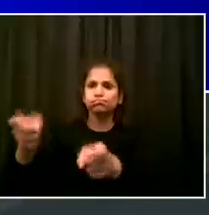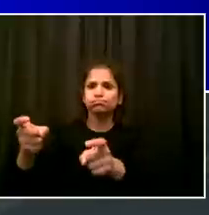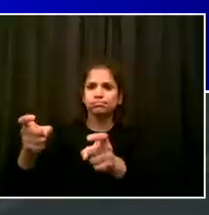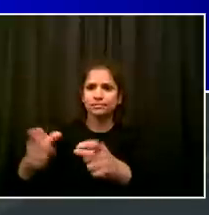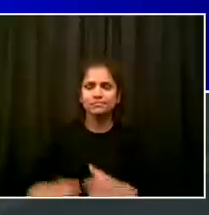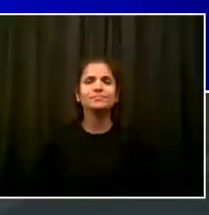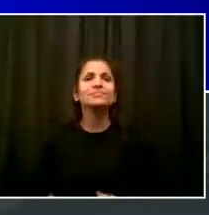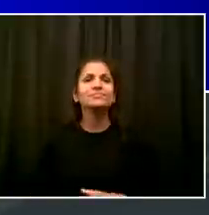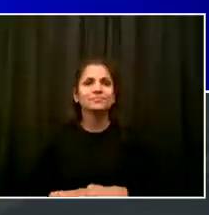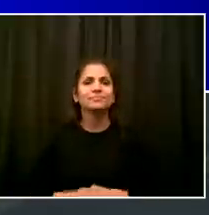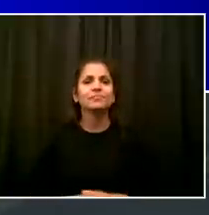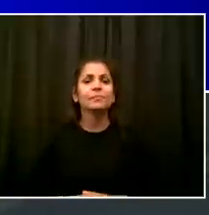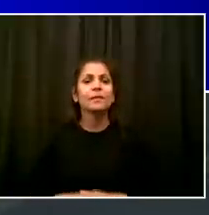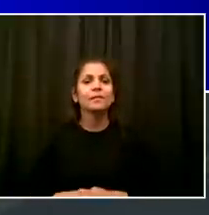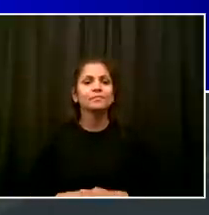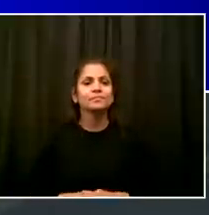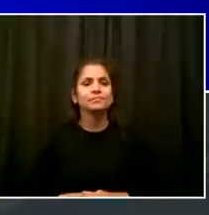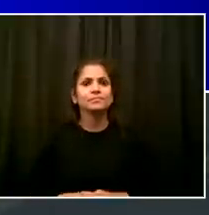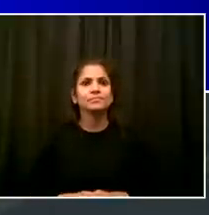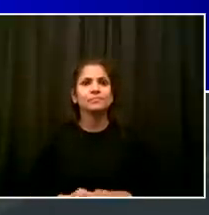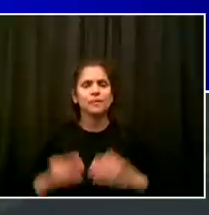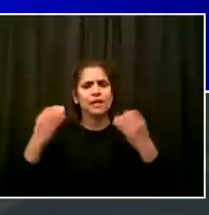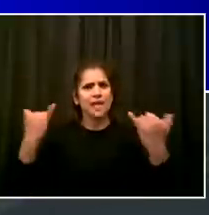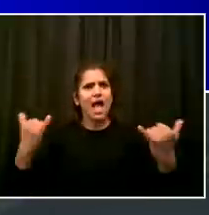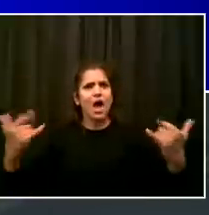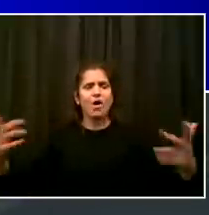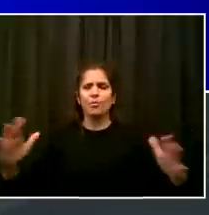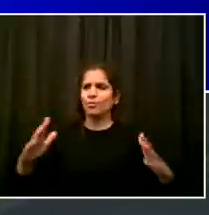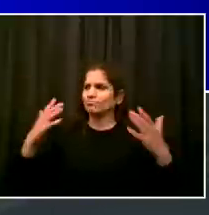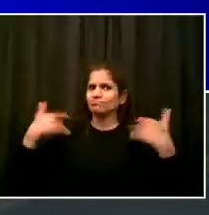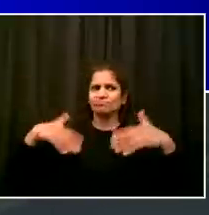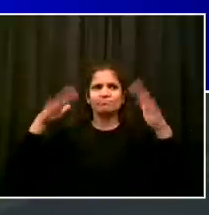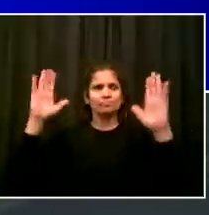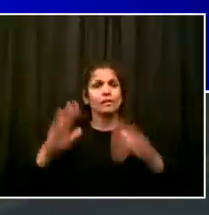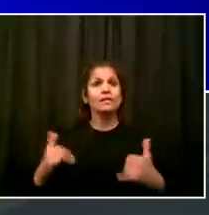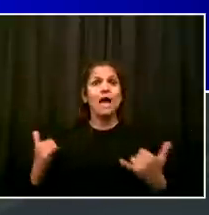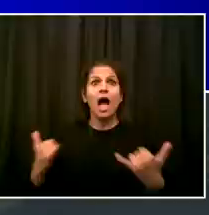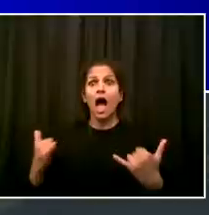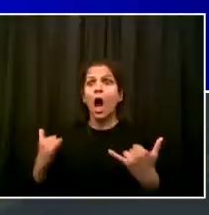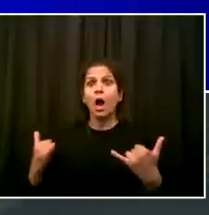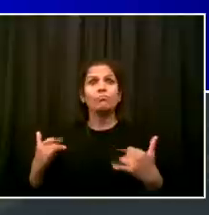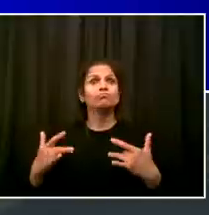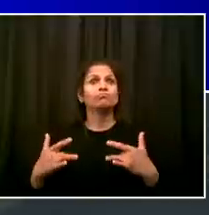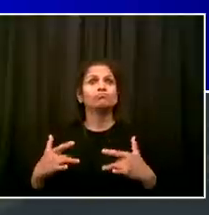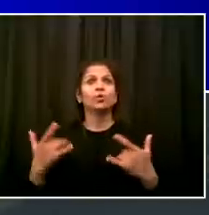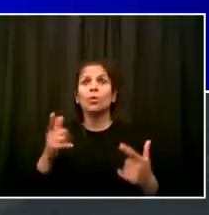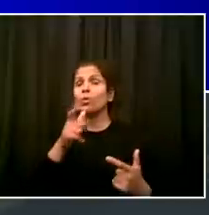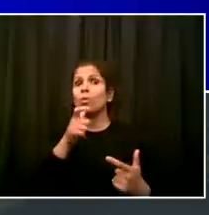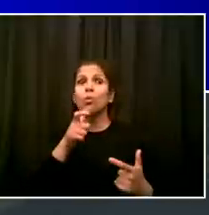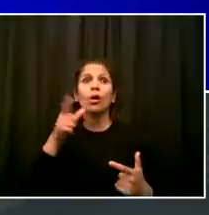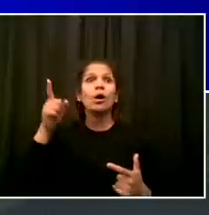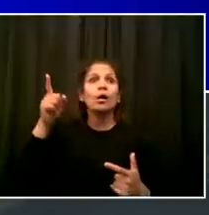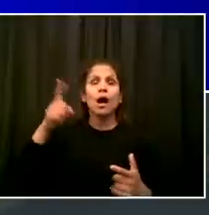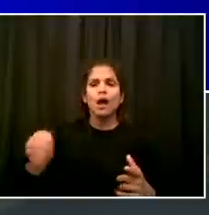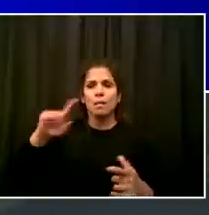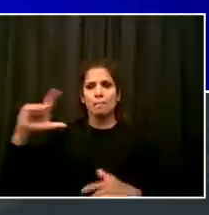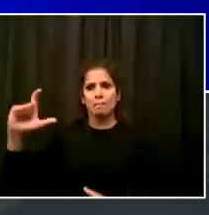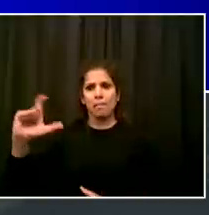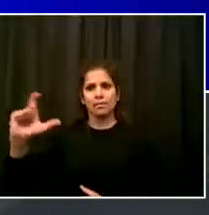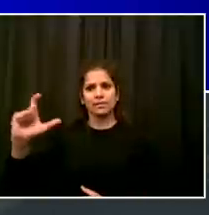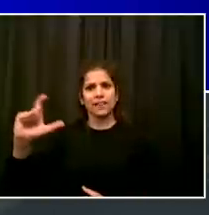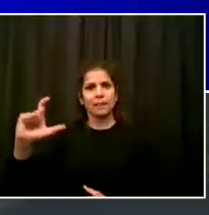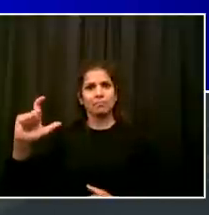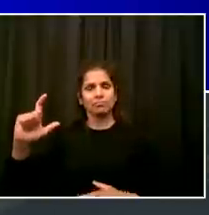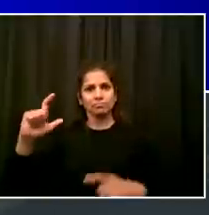special warm salute to our Muslim brothers and sisters in this city, because we are marking the end of the